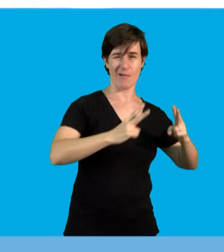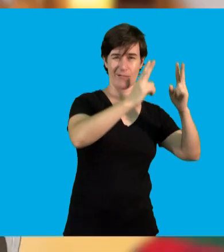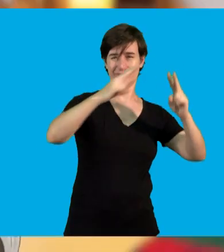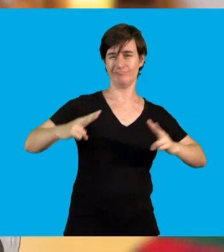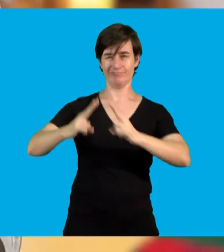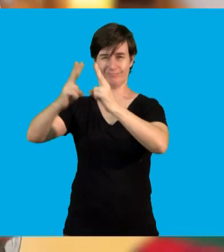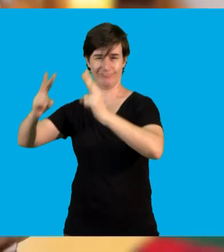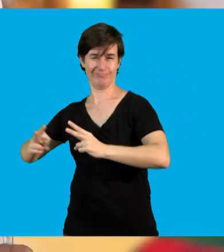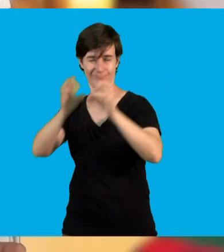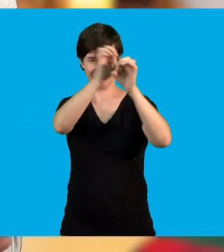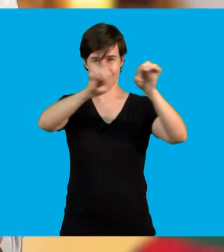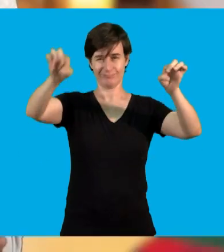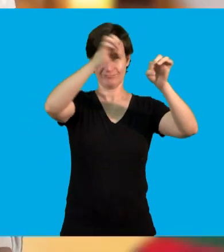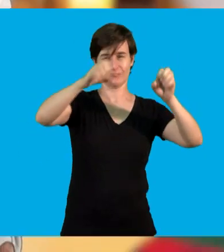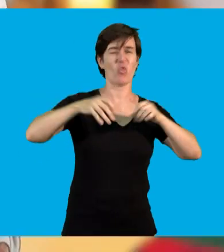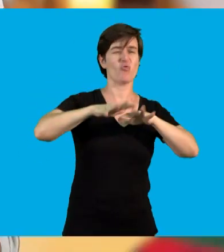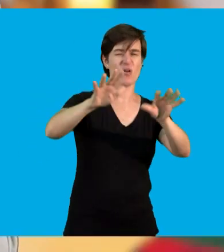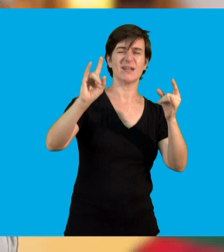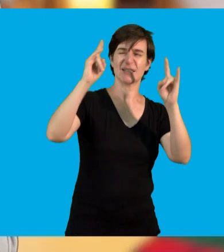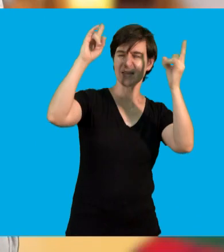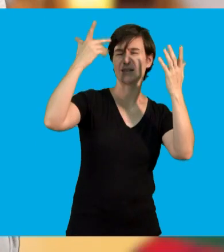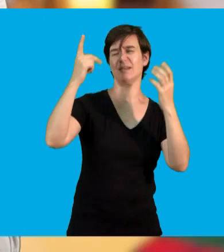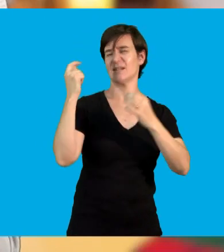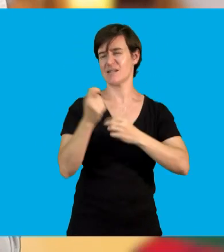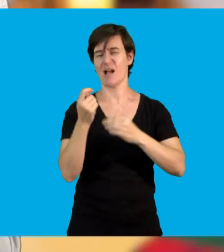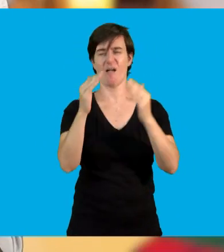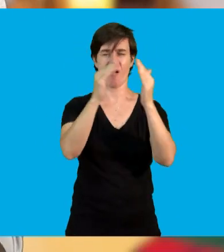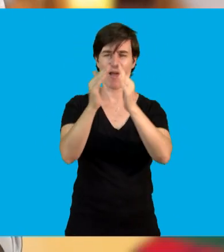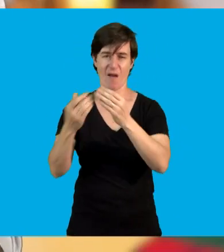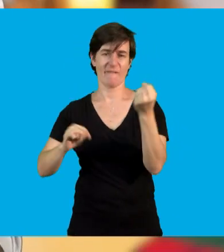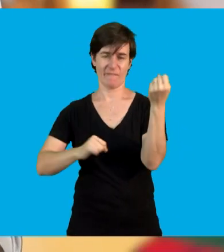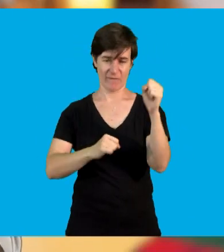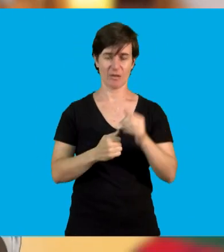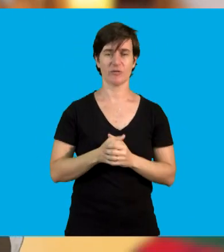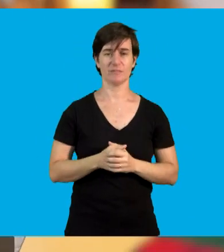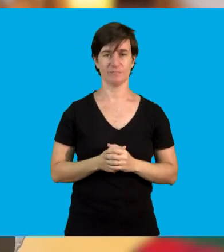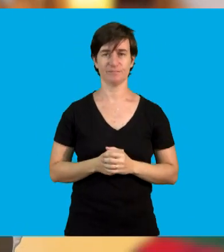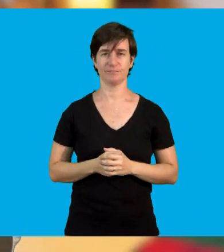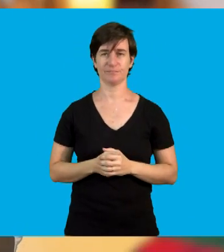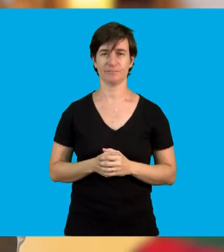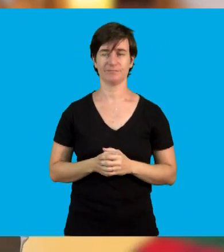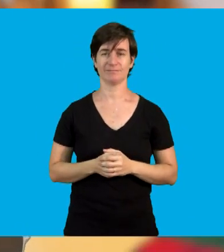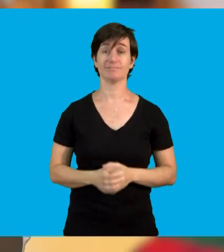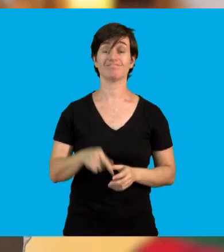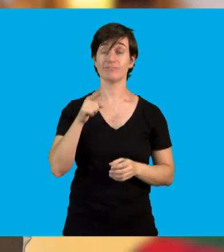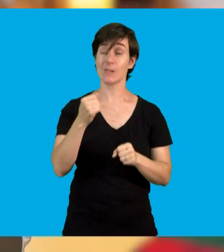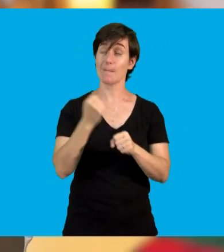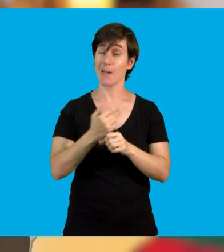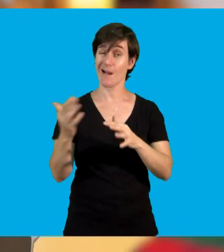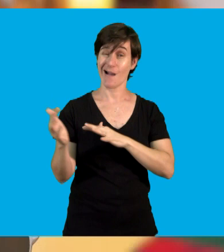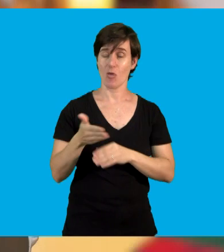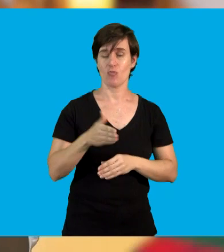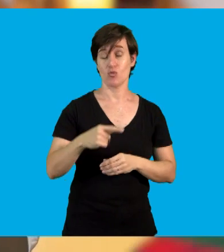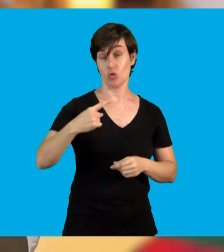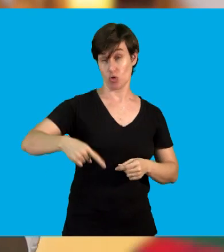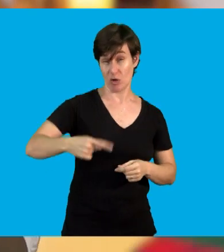or even the houses that we have around us. So that electricity that we are using, remember we have said it is generated